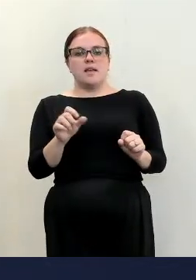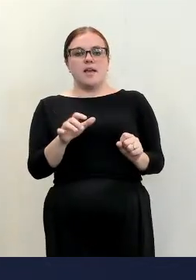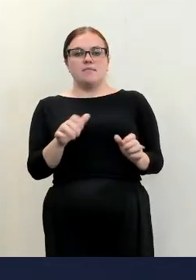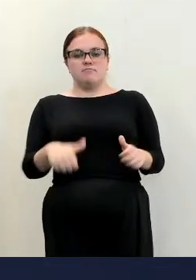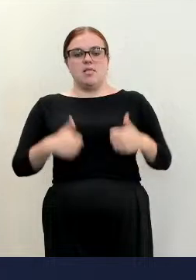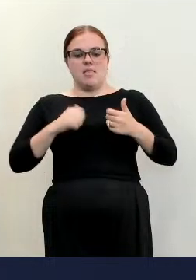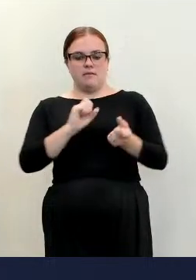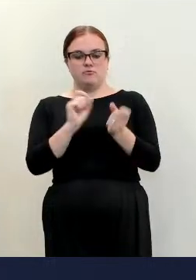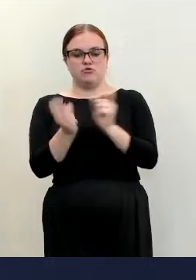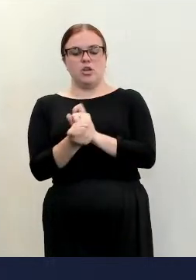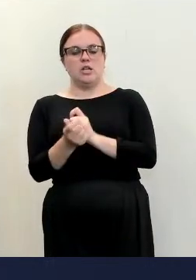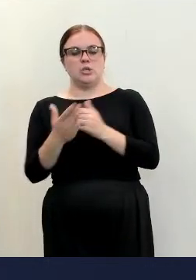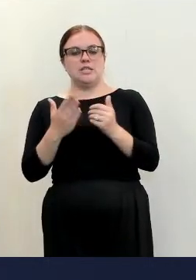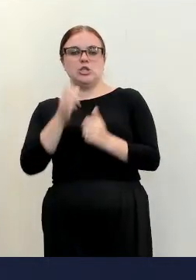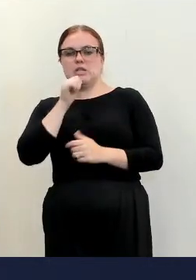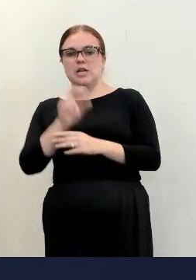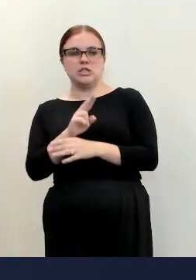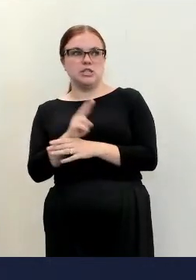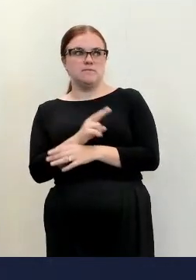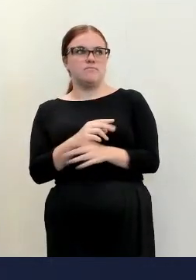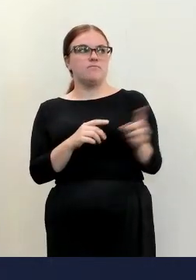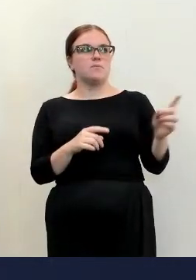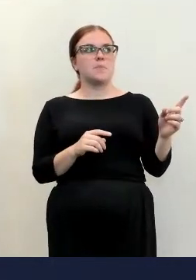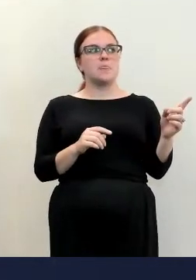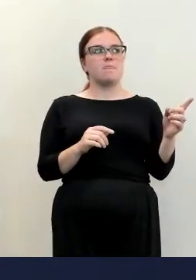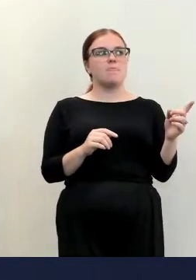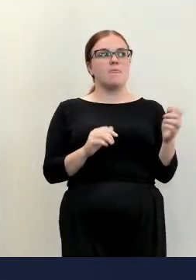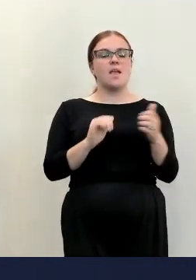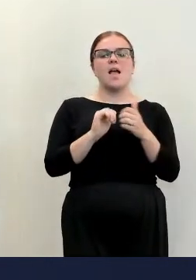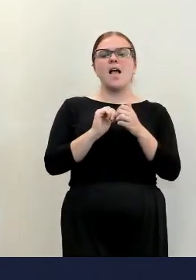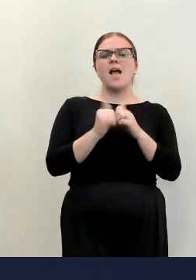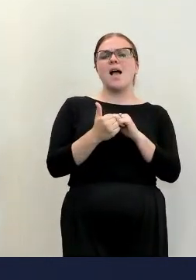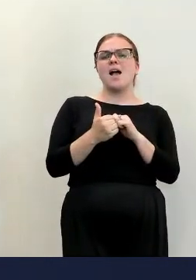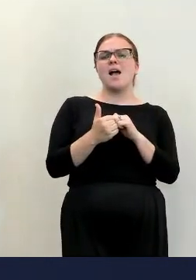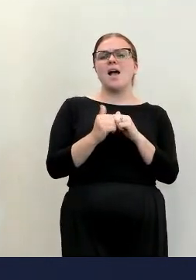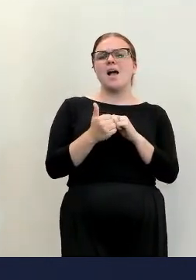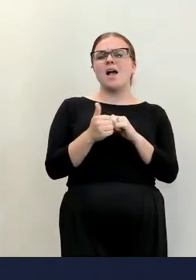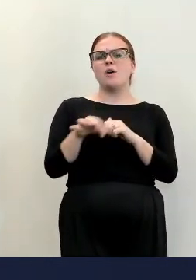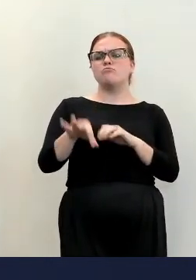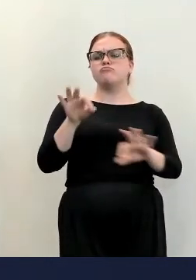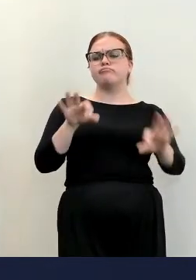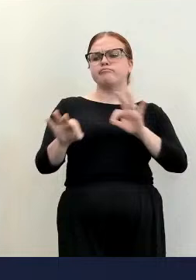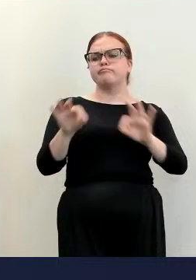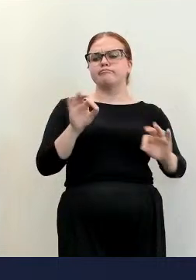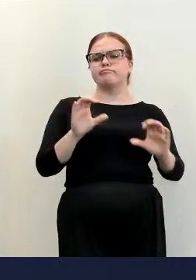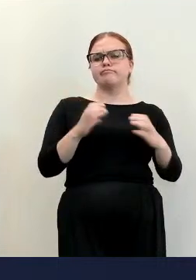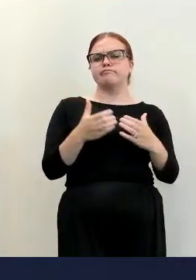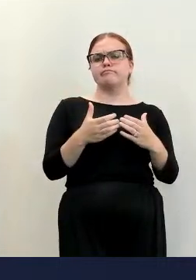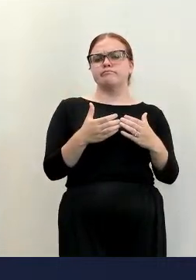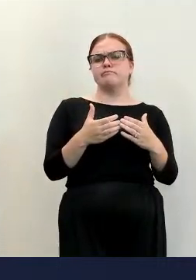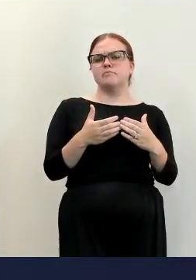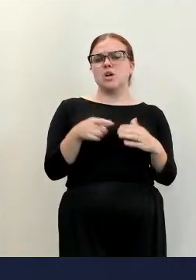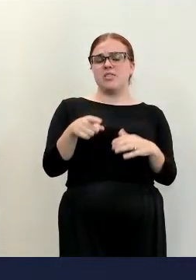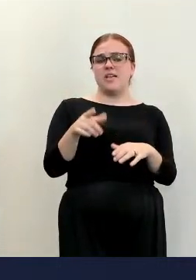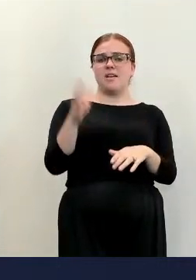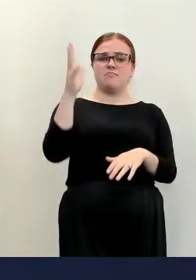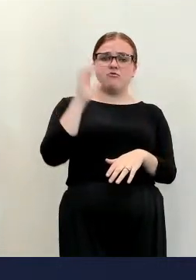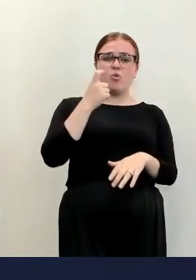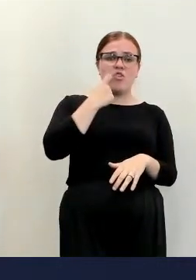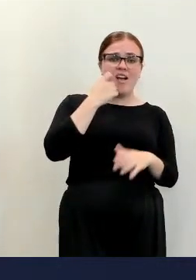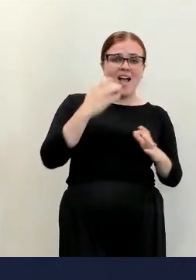So that's our strategy. Thanks. How was the task force picked? Are these people that, former